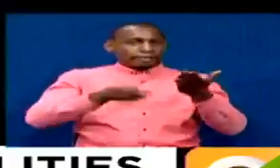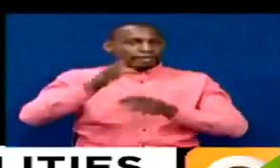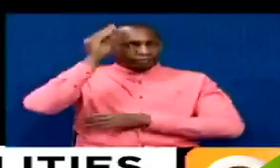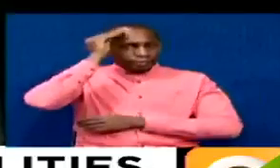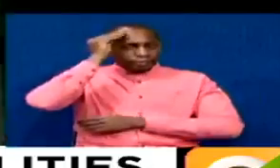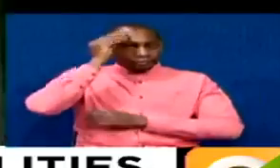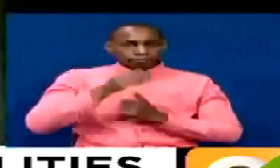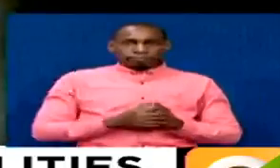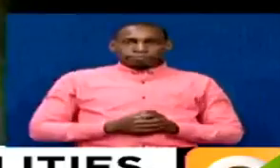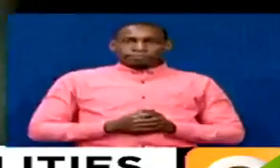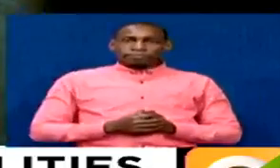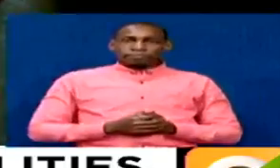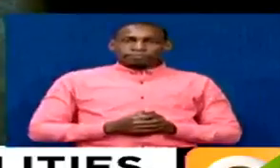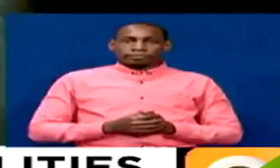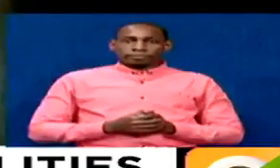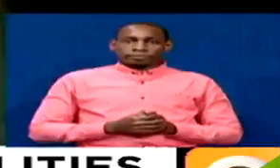education.